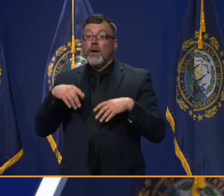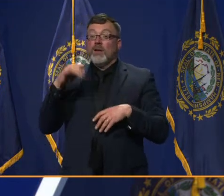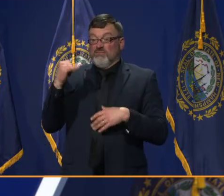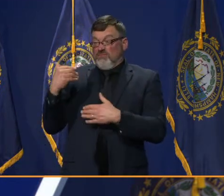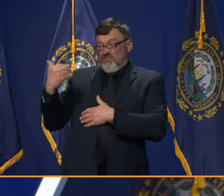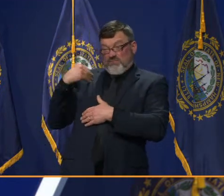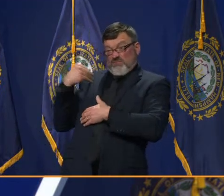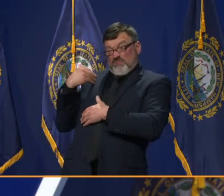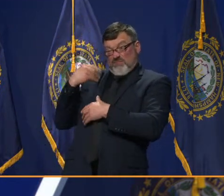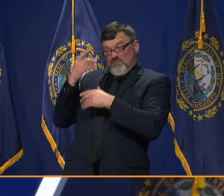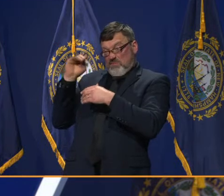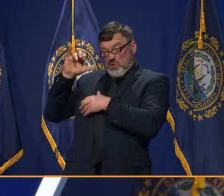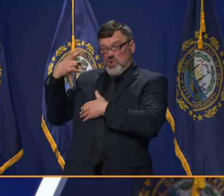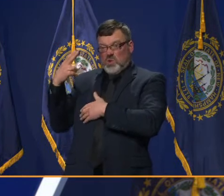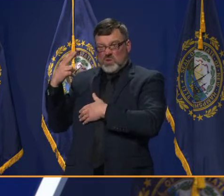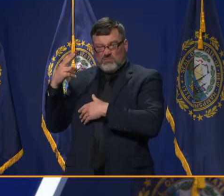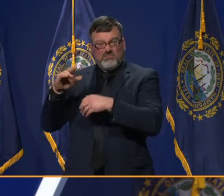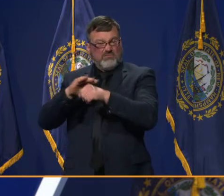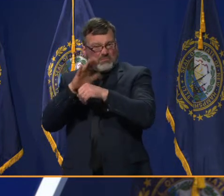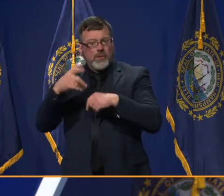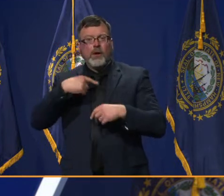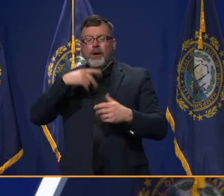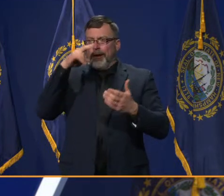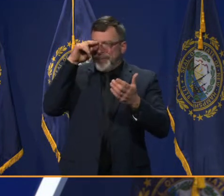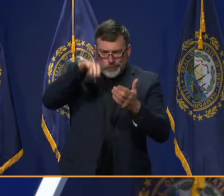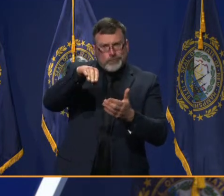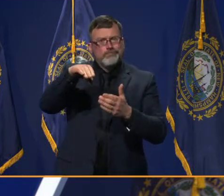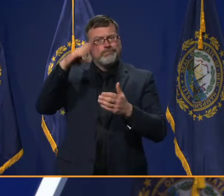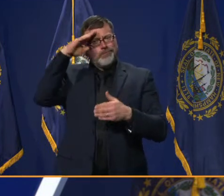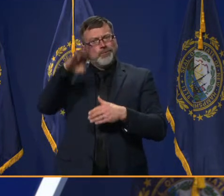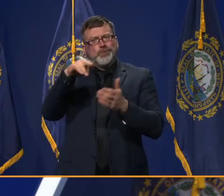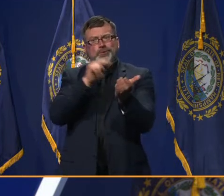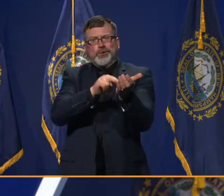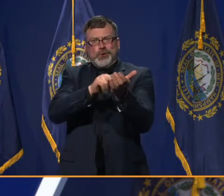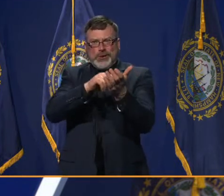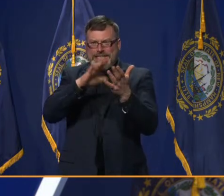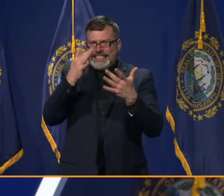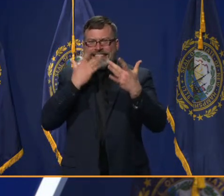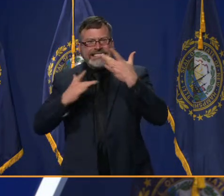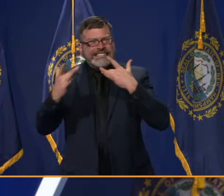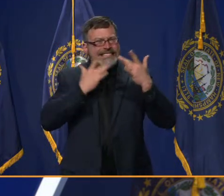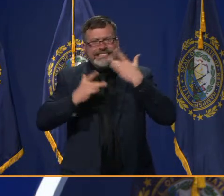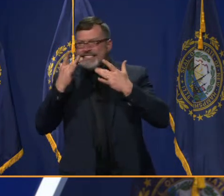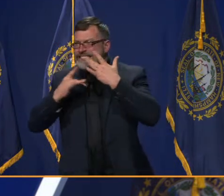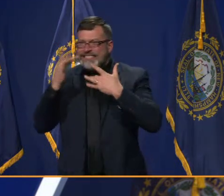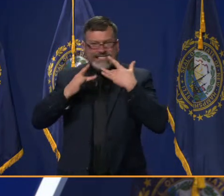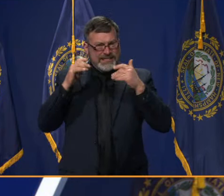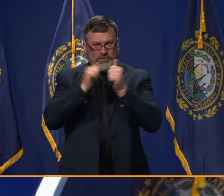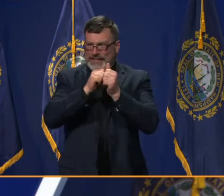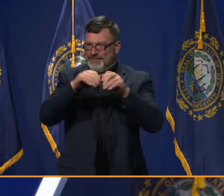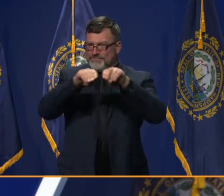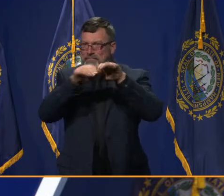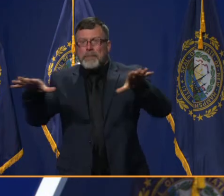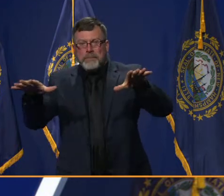nursing and staffing, they were going to be a critical challenge as the virus spread. And working with Commissioner Shibinette, we